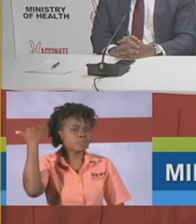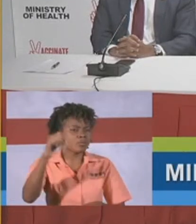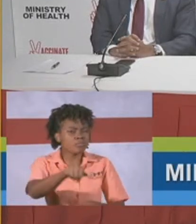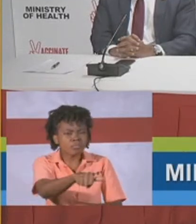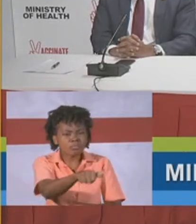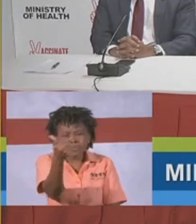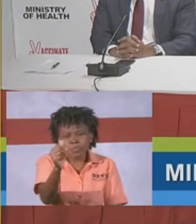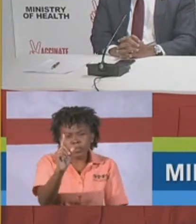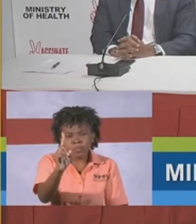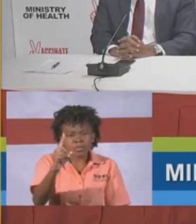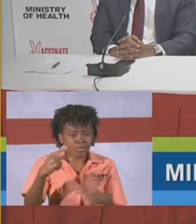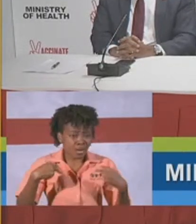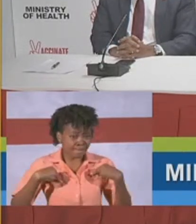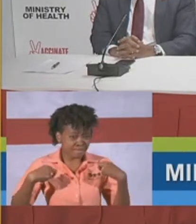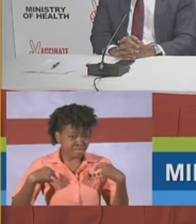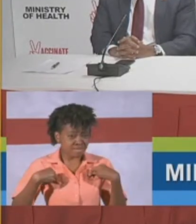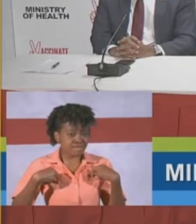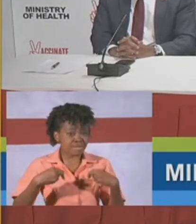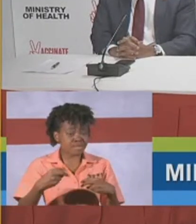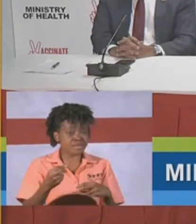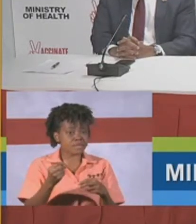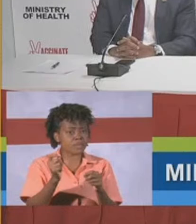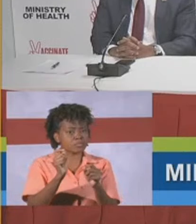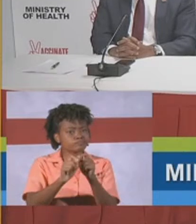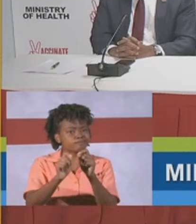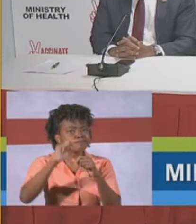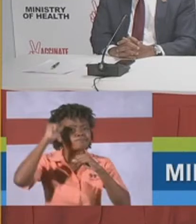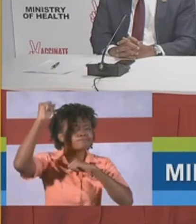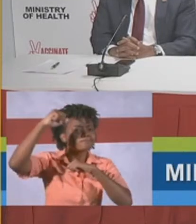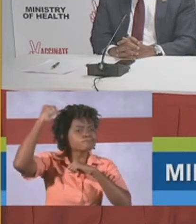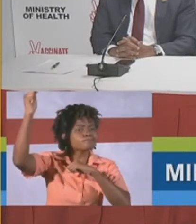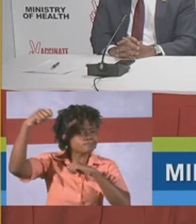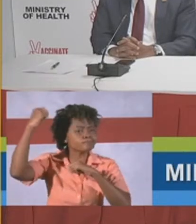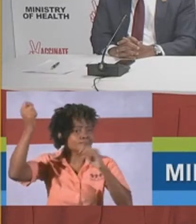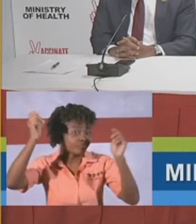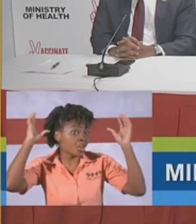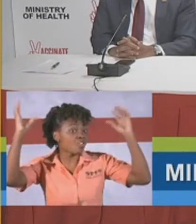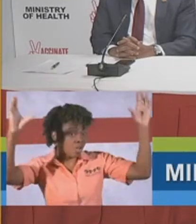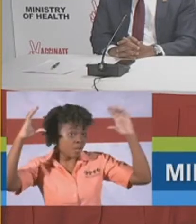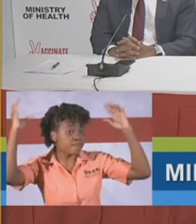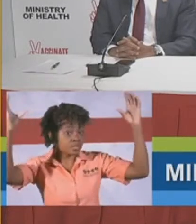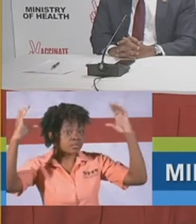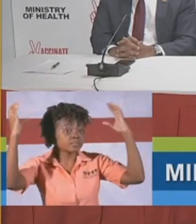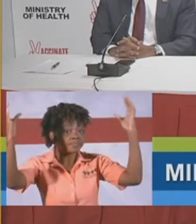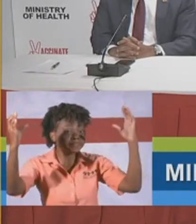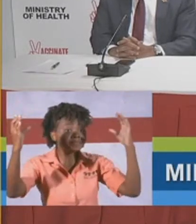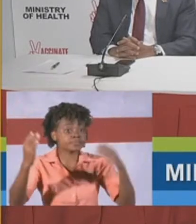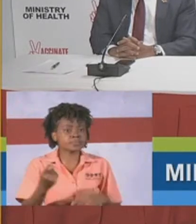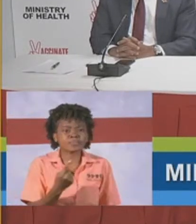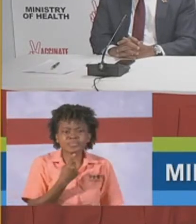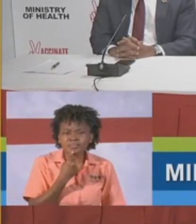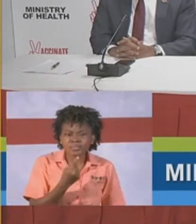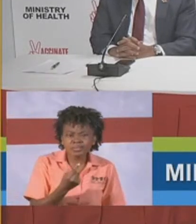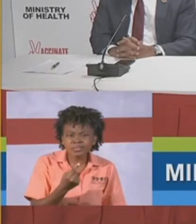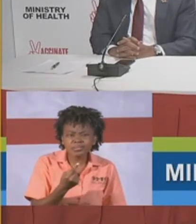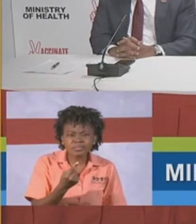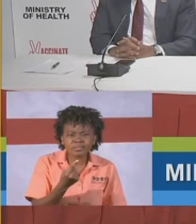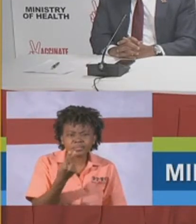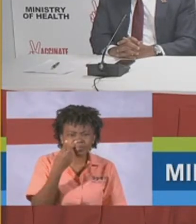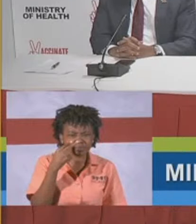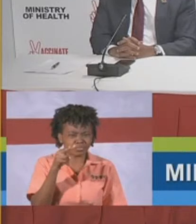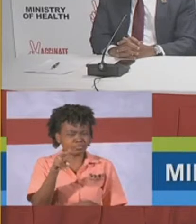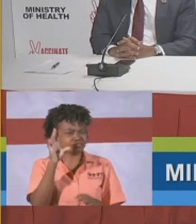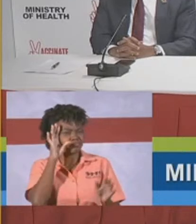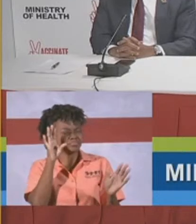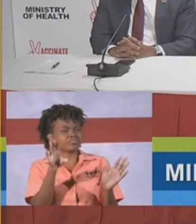we have images of crowds and it doesn't appear as if the rules are being adhered to in these areas. So